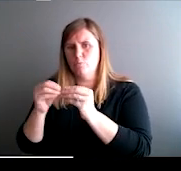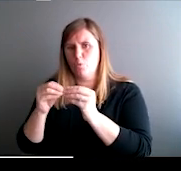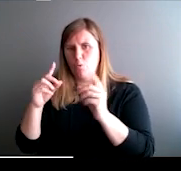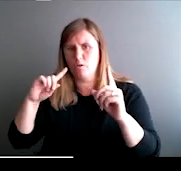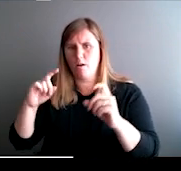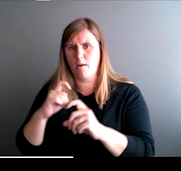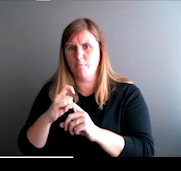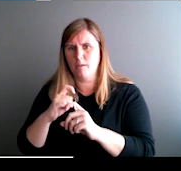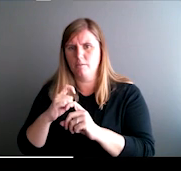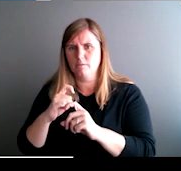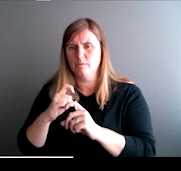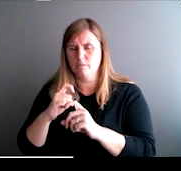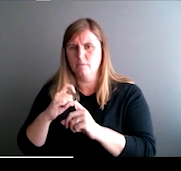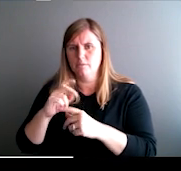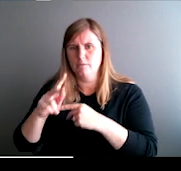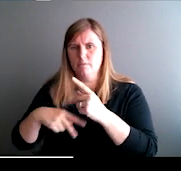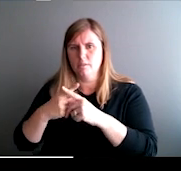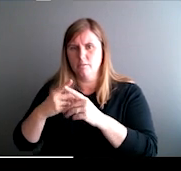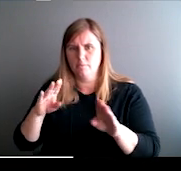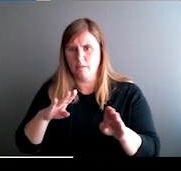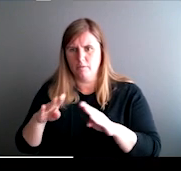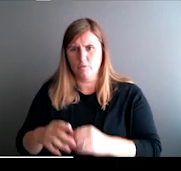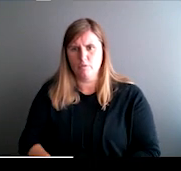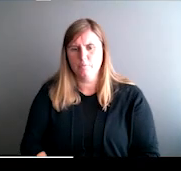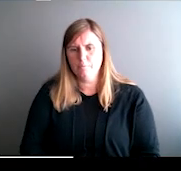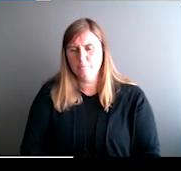complex repertoires of behavior.